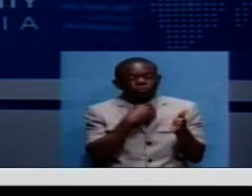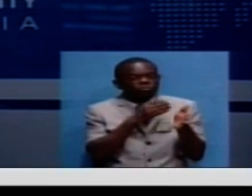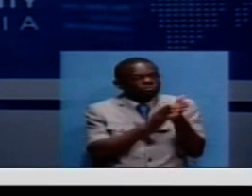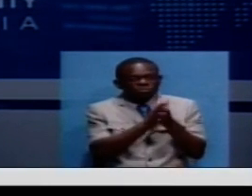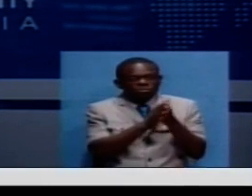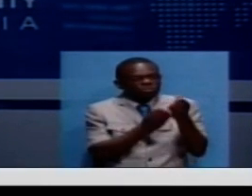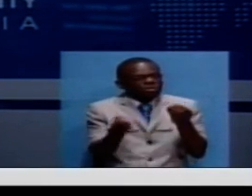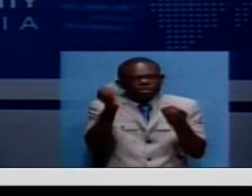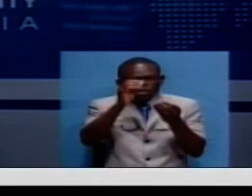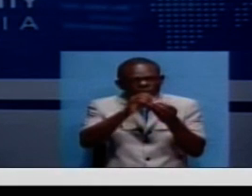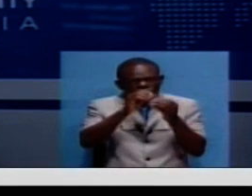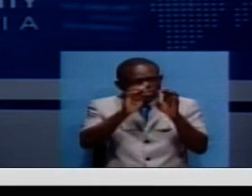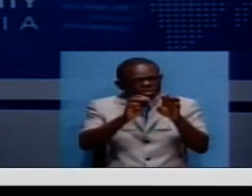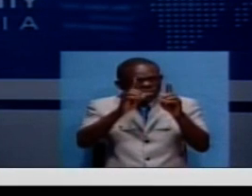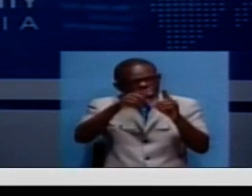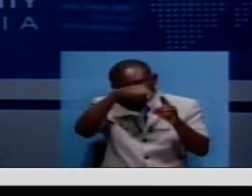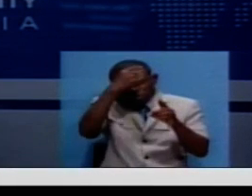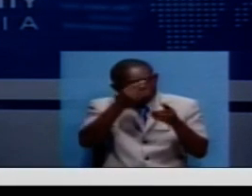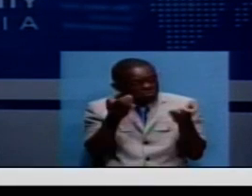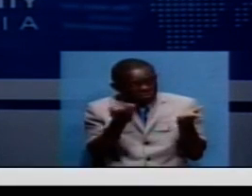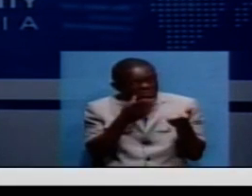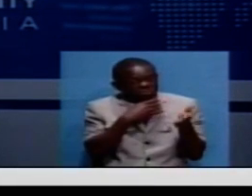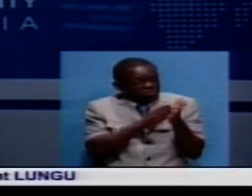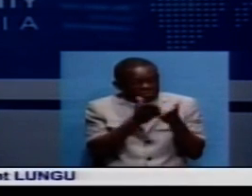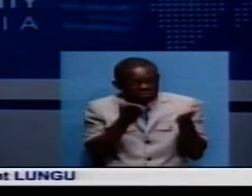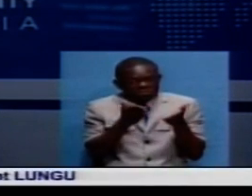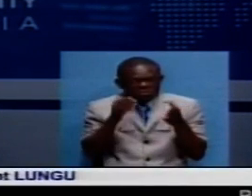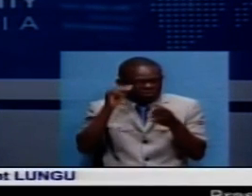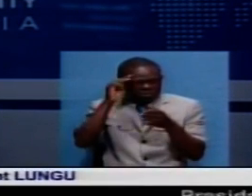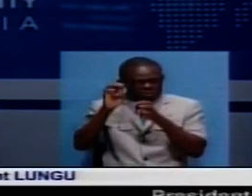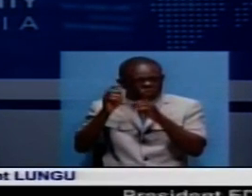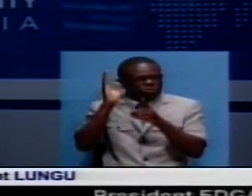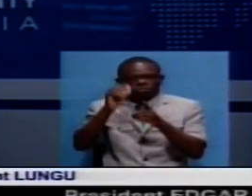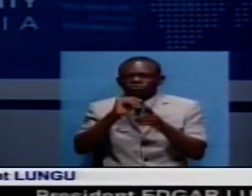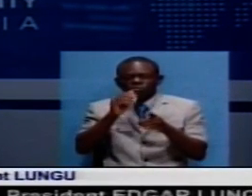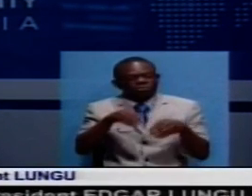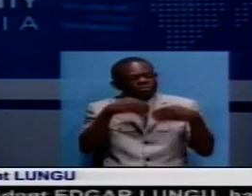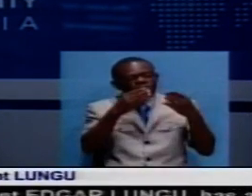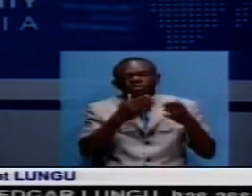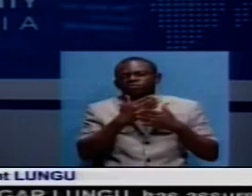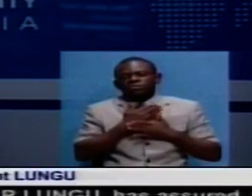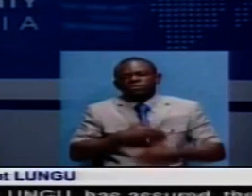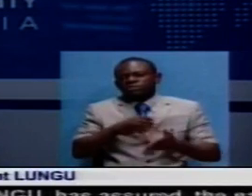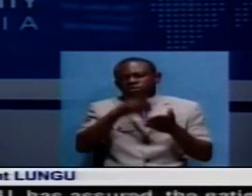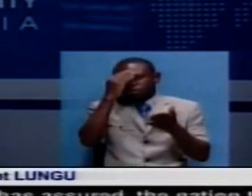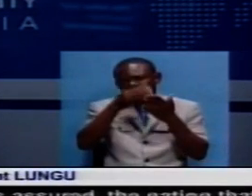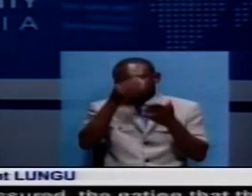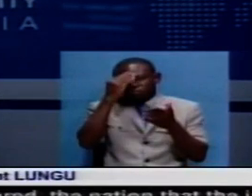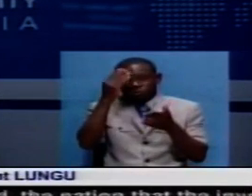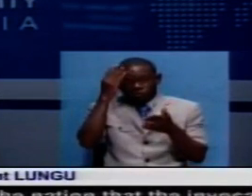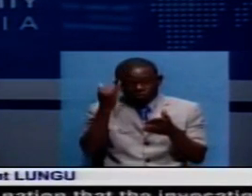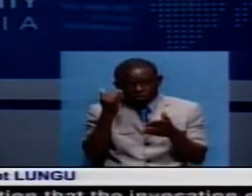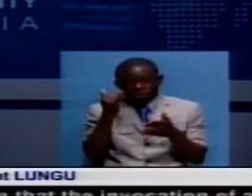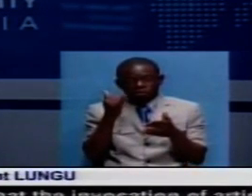willing to upgrade themselves within the sector. Central Province Education Officer Jennifer Chishimba says this is because the trend is leaving